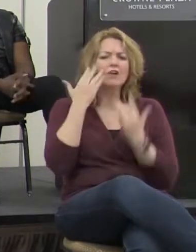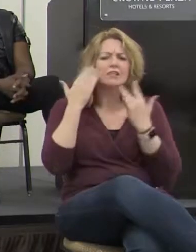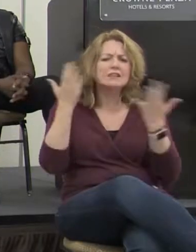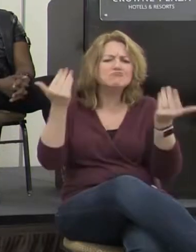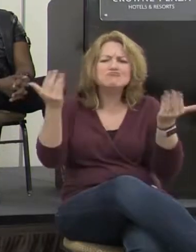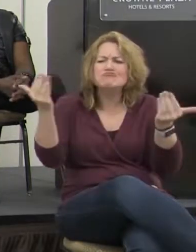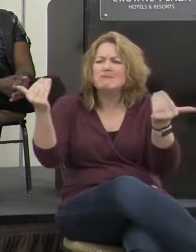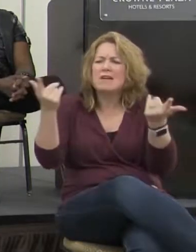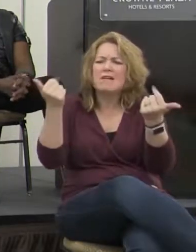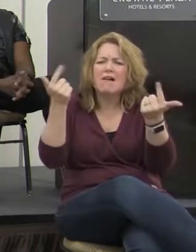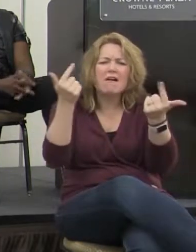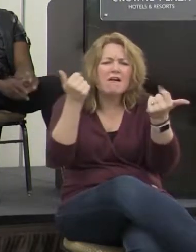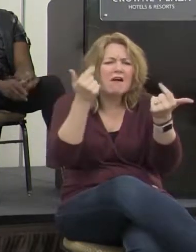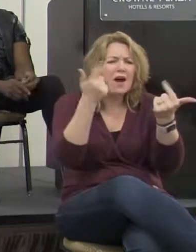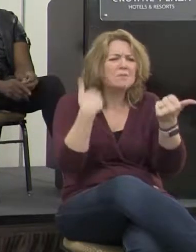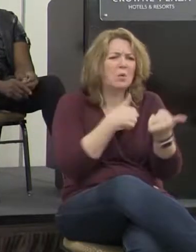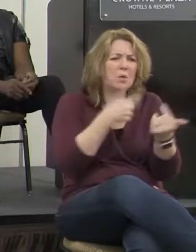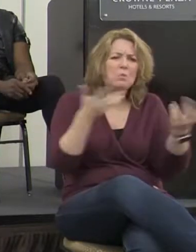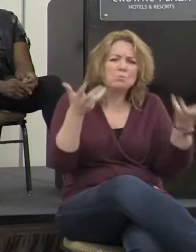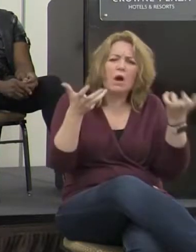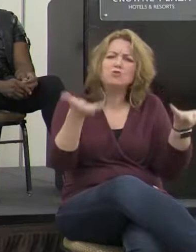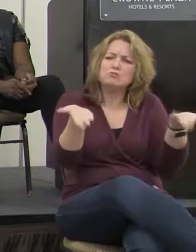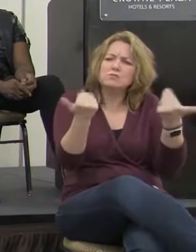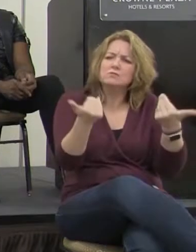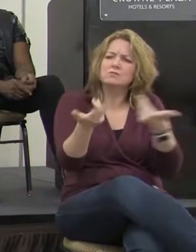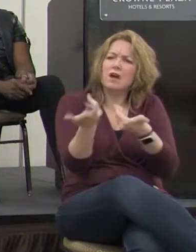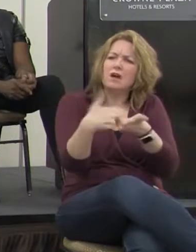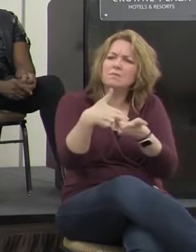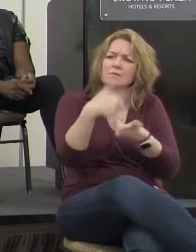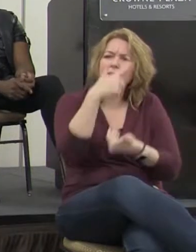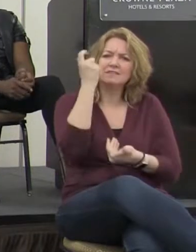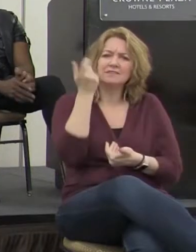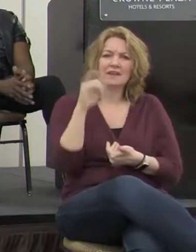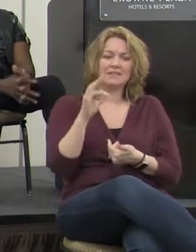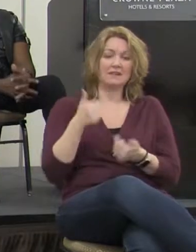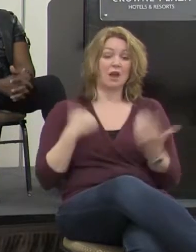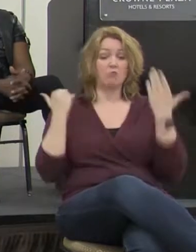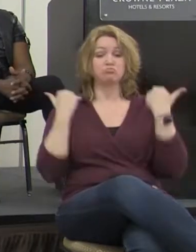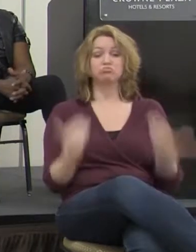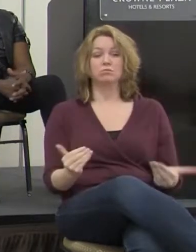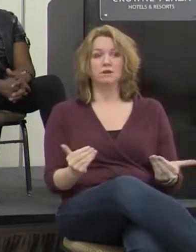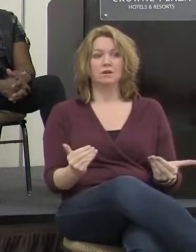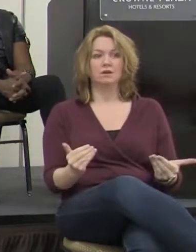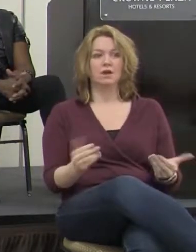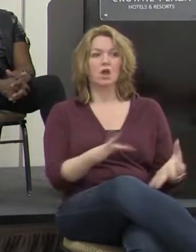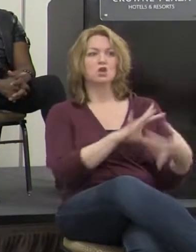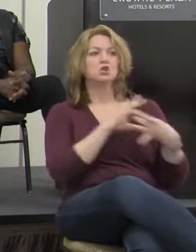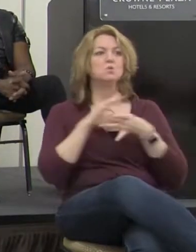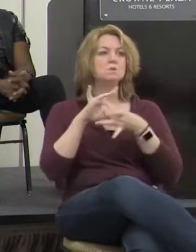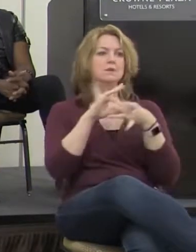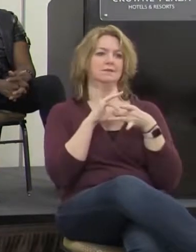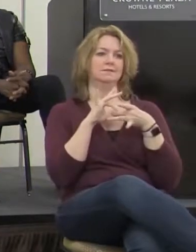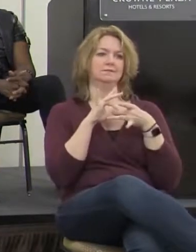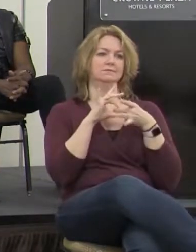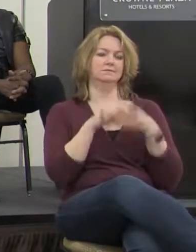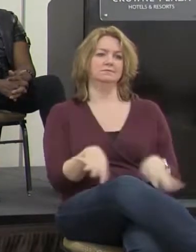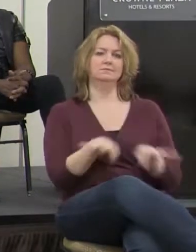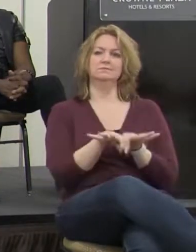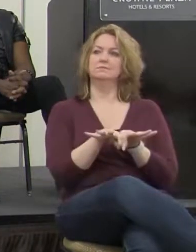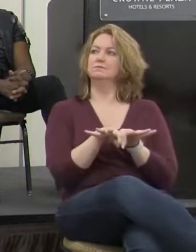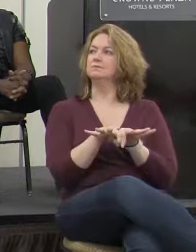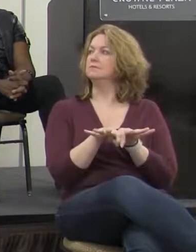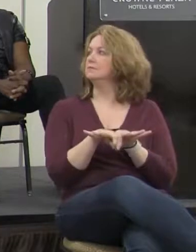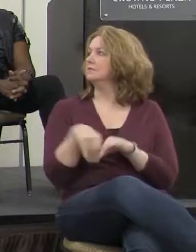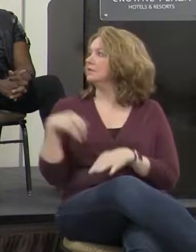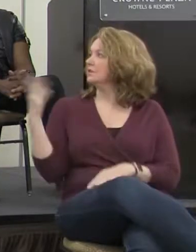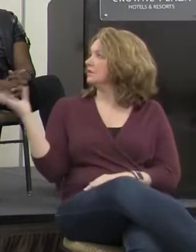want you here, we need you here, because if anything is going to push us forward, it's unity. Right. We can